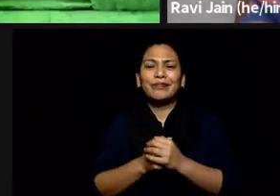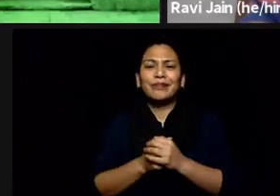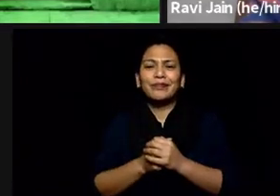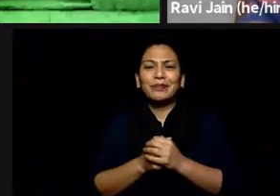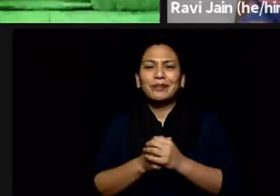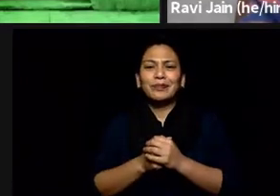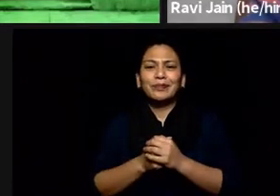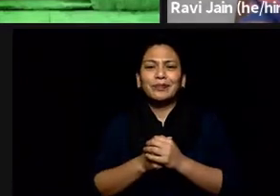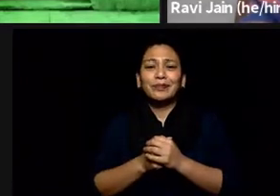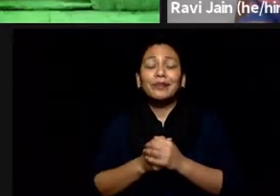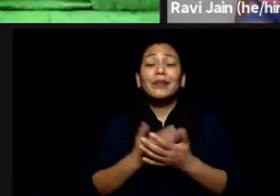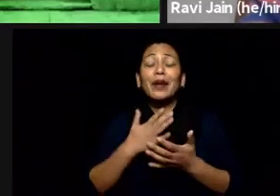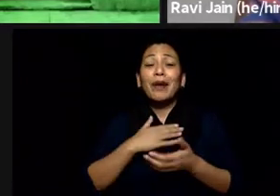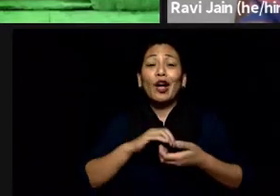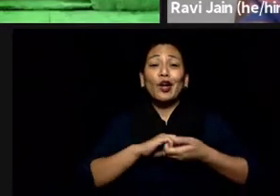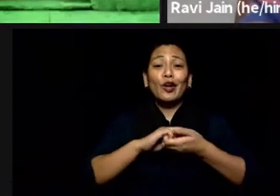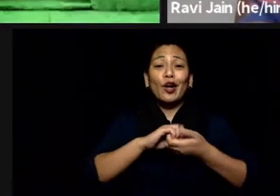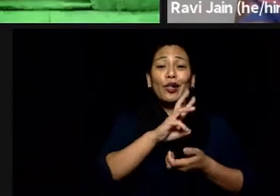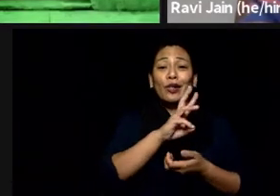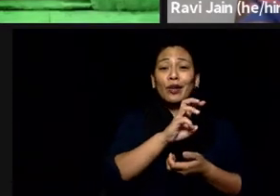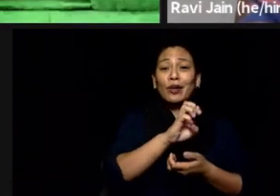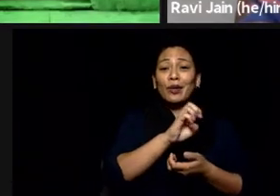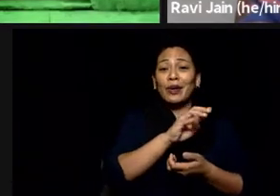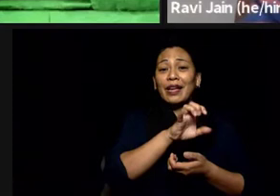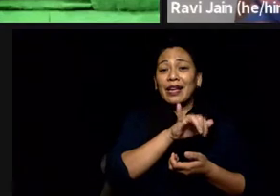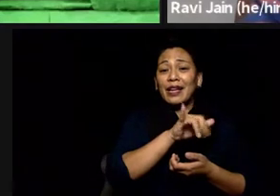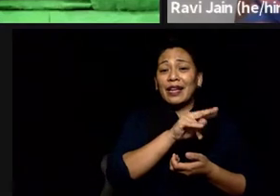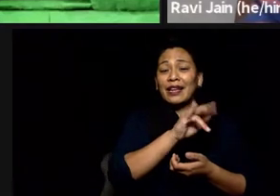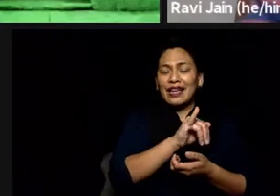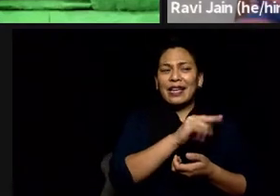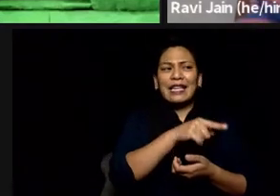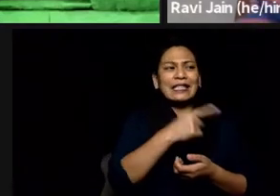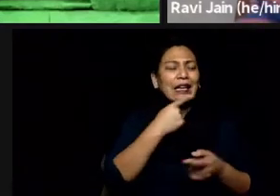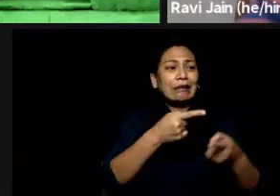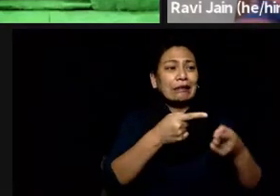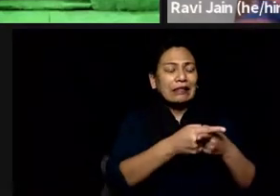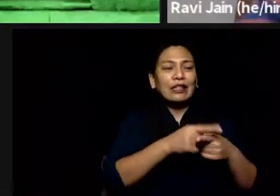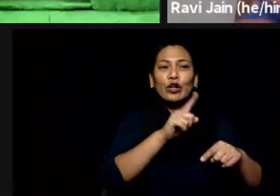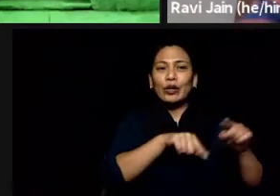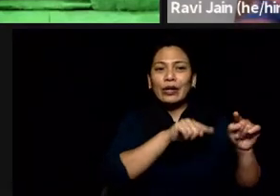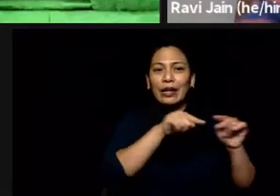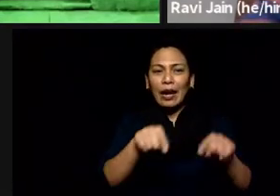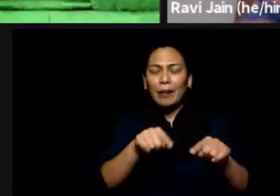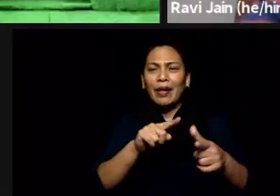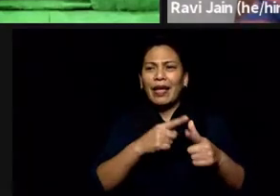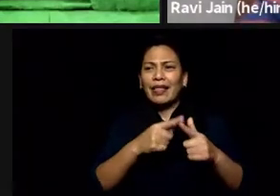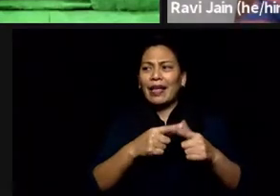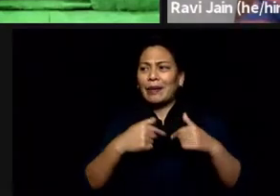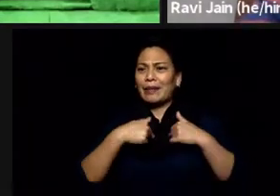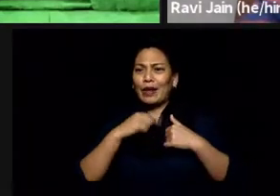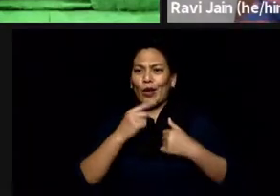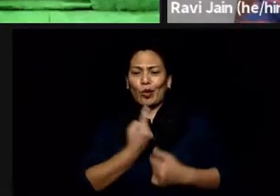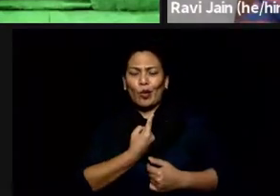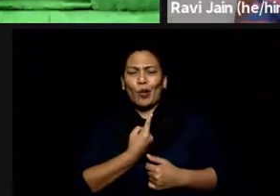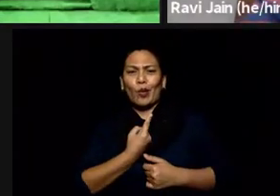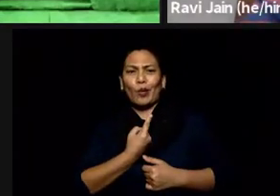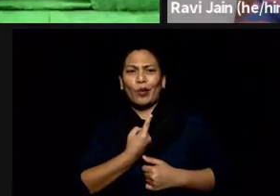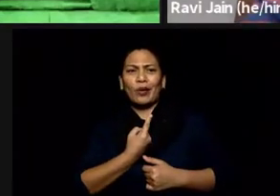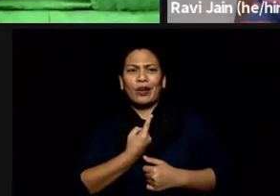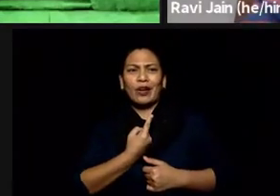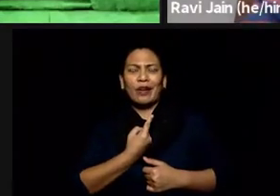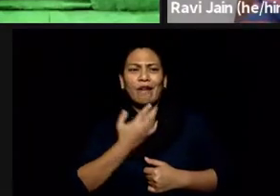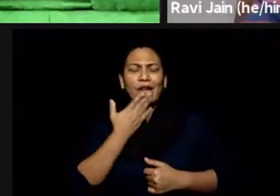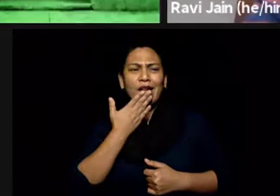certain point, my colleague Wayne was unable to attend, and then all of a sudden, here I was on a panel with a bunch of white folks,